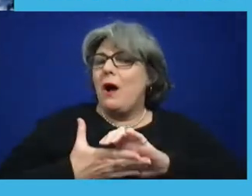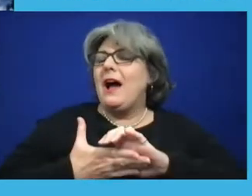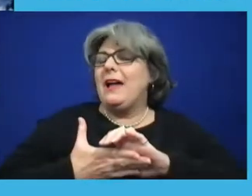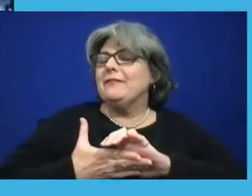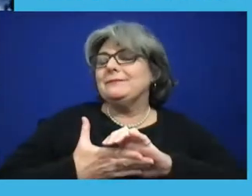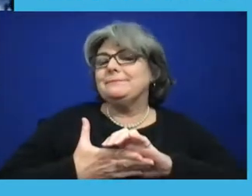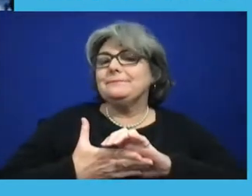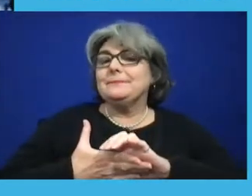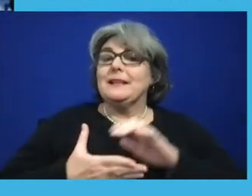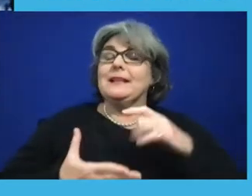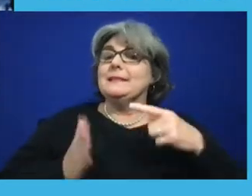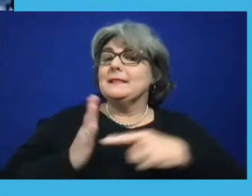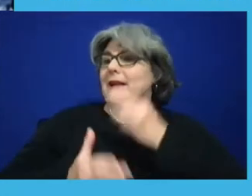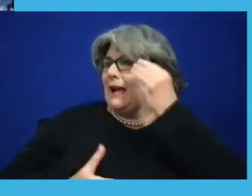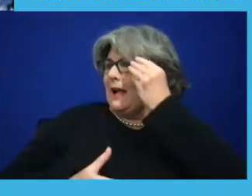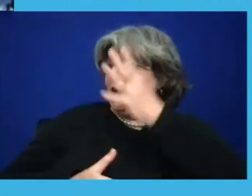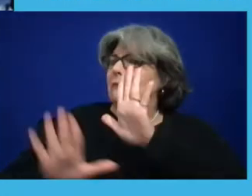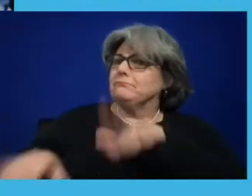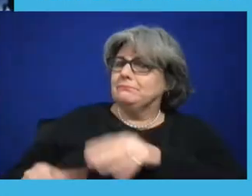world.